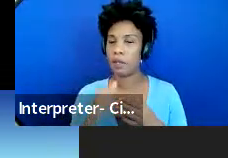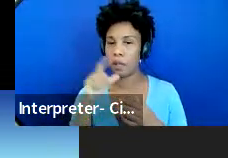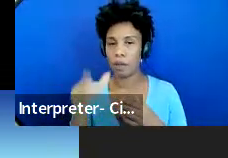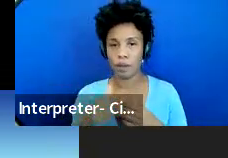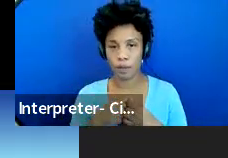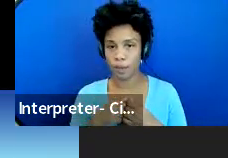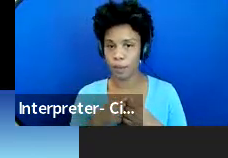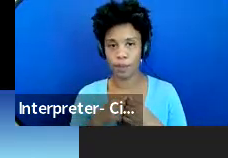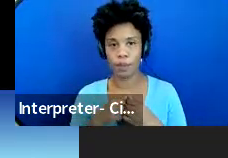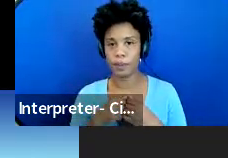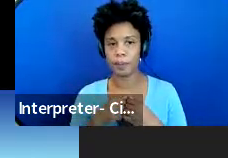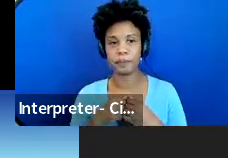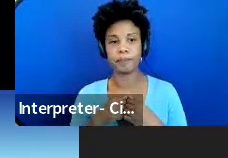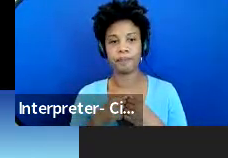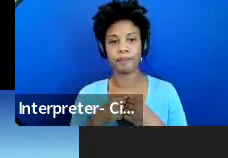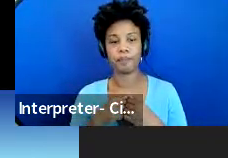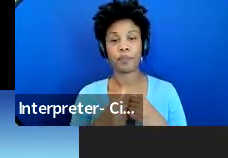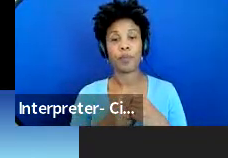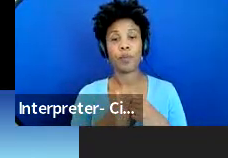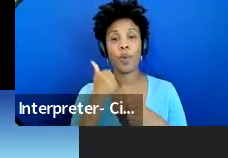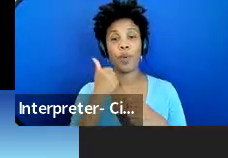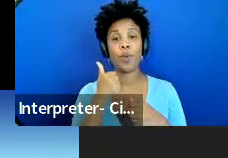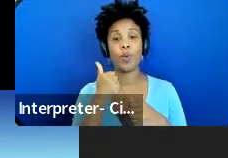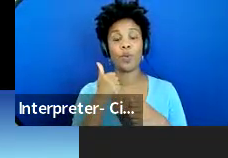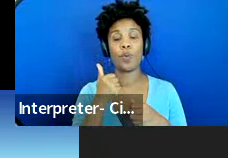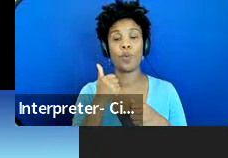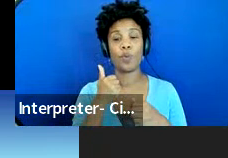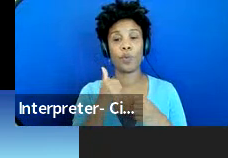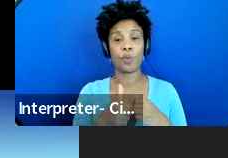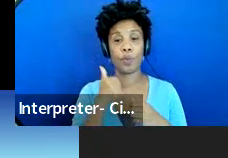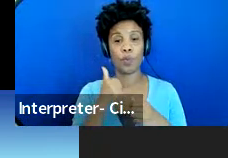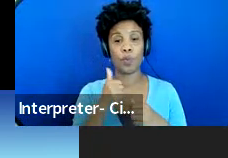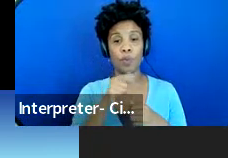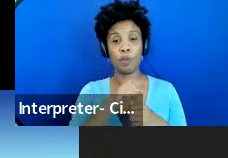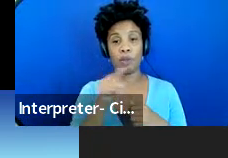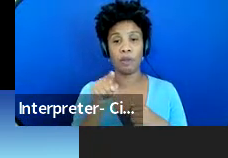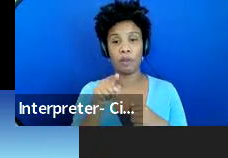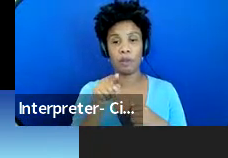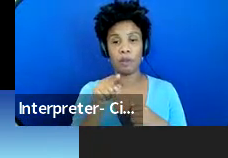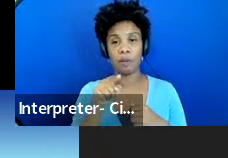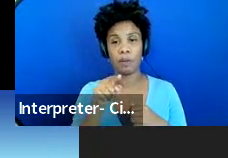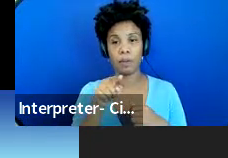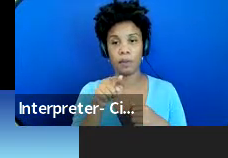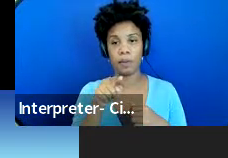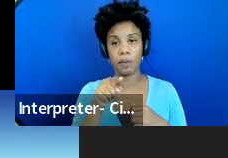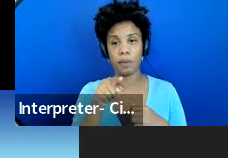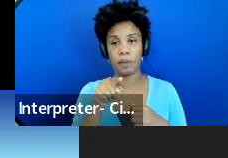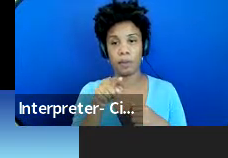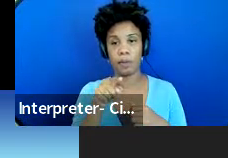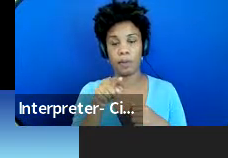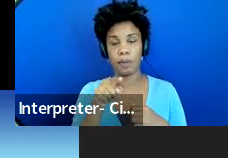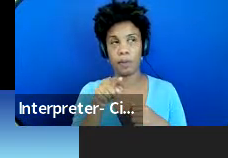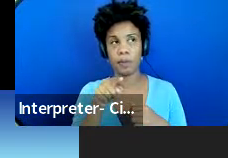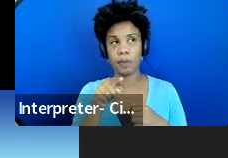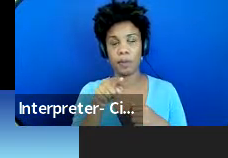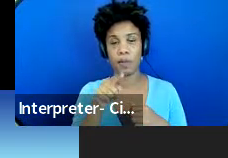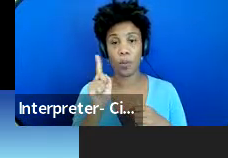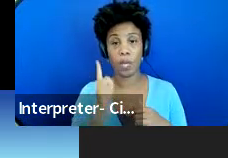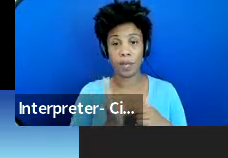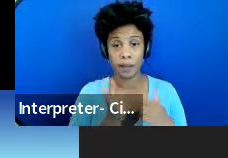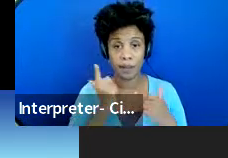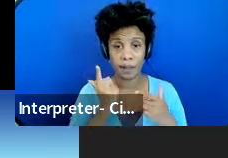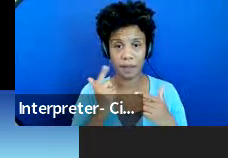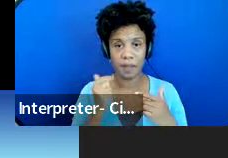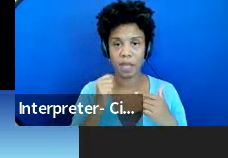at, most of the respondents did not reside in the parish in which the step service was provided, they had